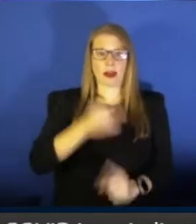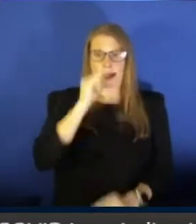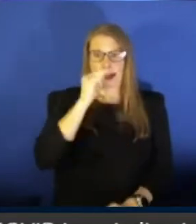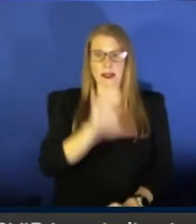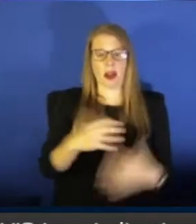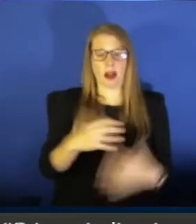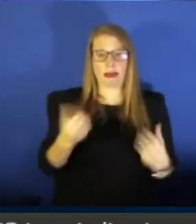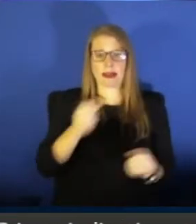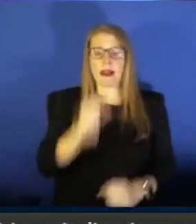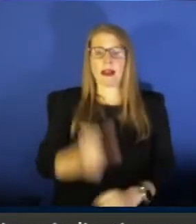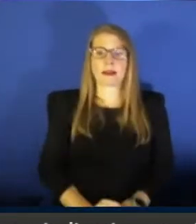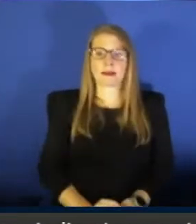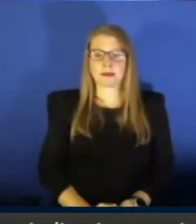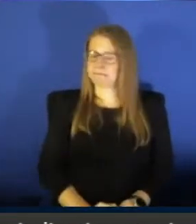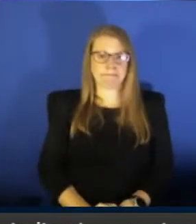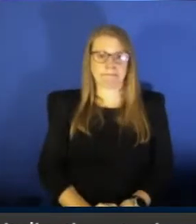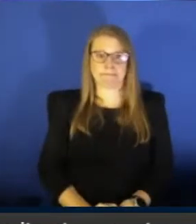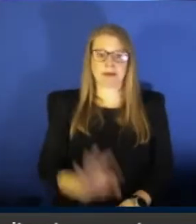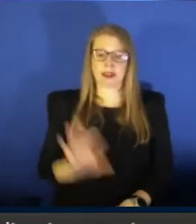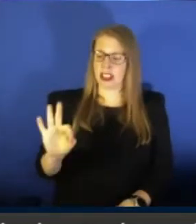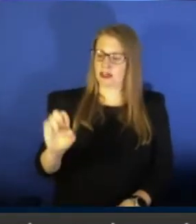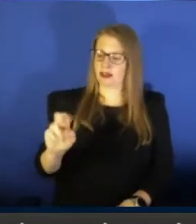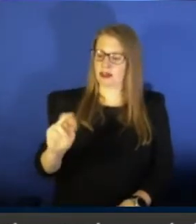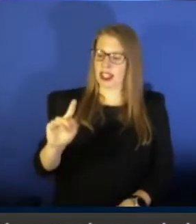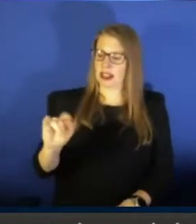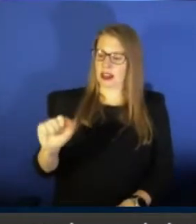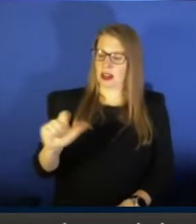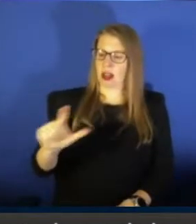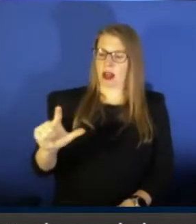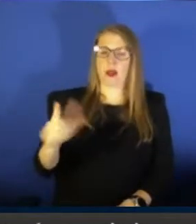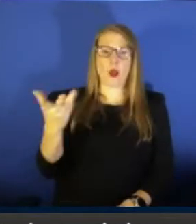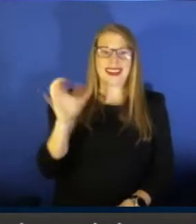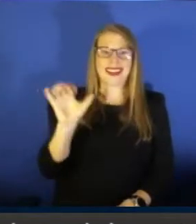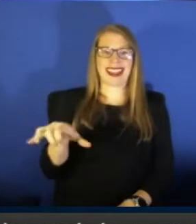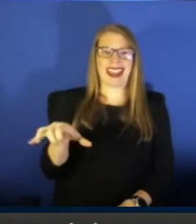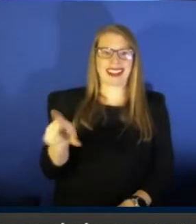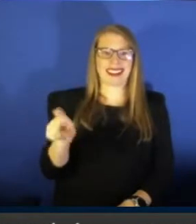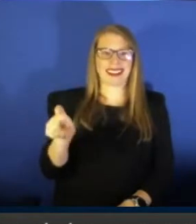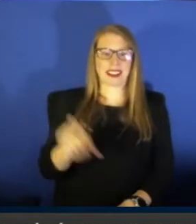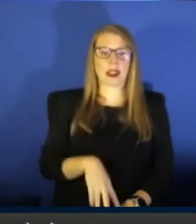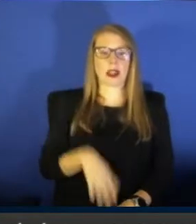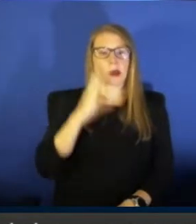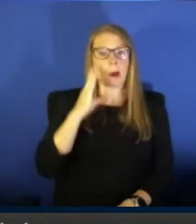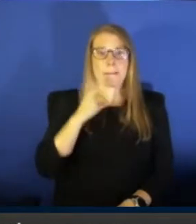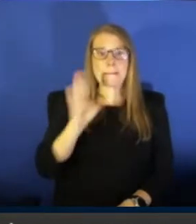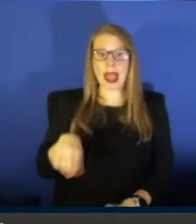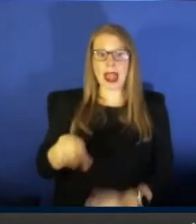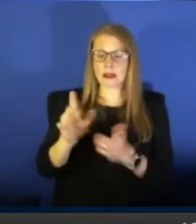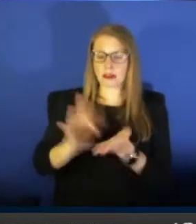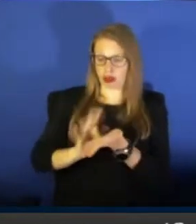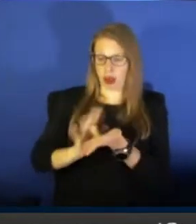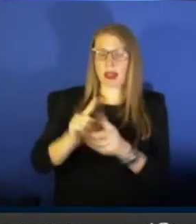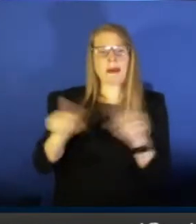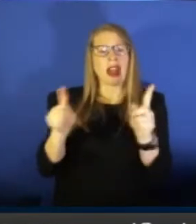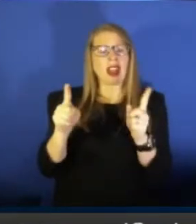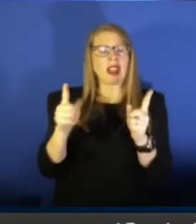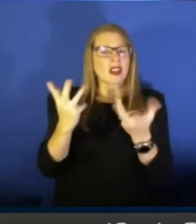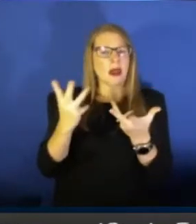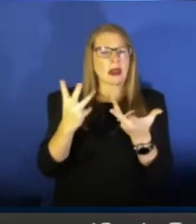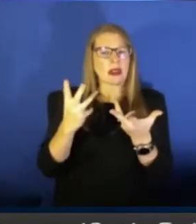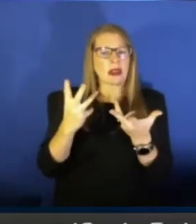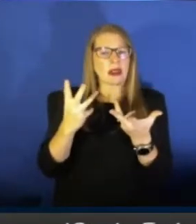you're not coming down on parents. There's just a lot we don't know, and there's a lot to keep track of, and we think the best of our kids, and we want to give them a lot